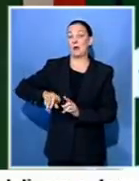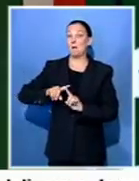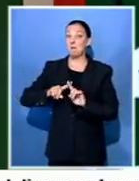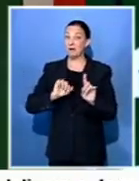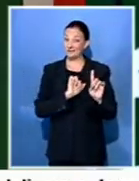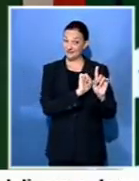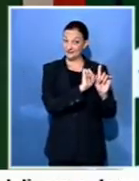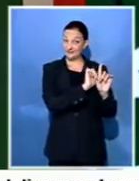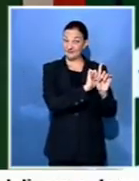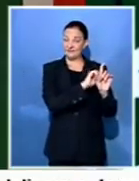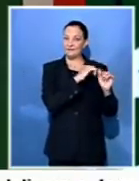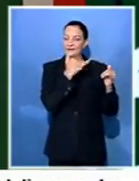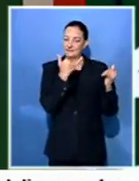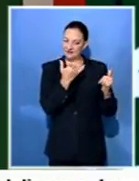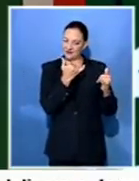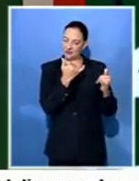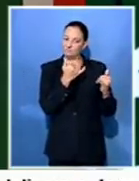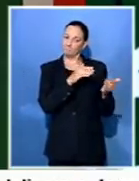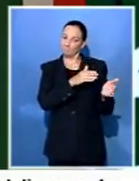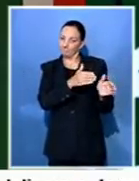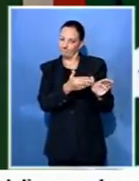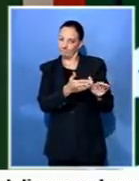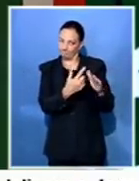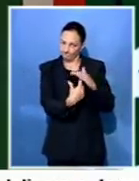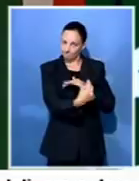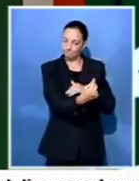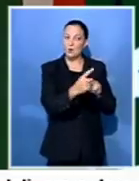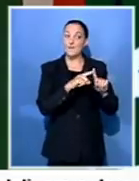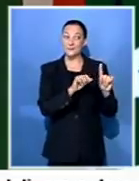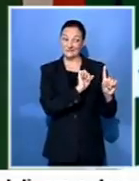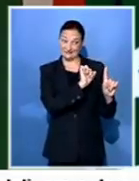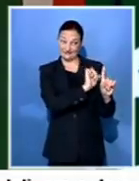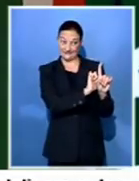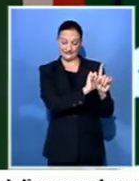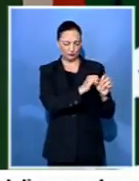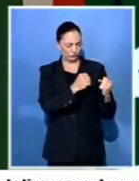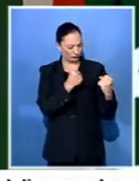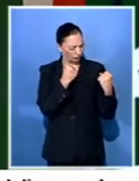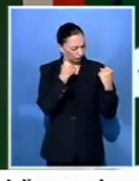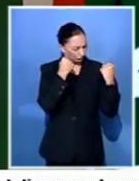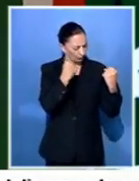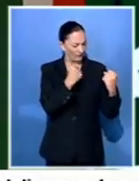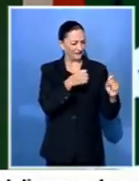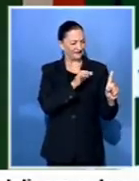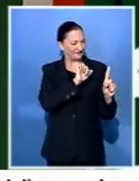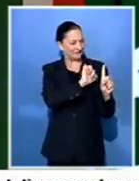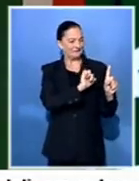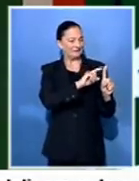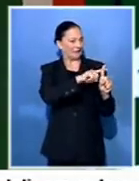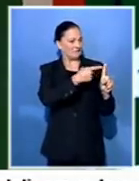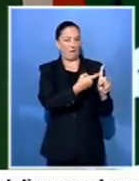Though he has departed, we will continue to draw strength and inspiration from his example.